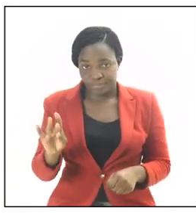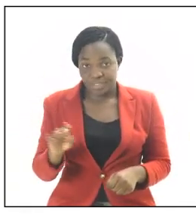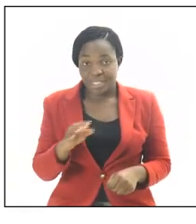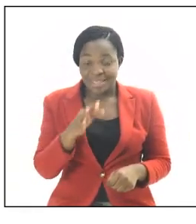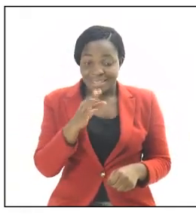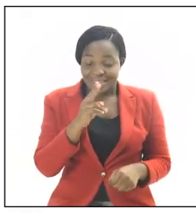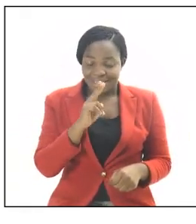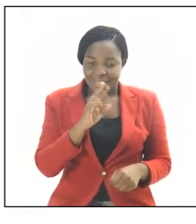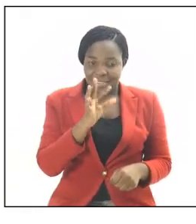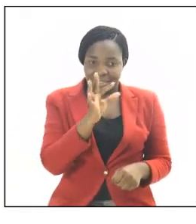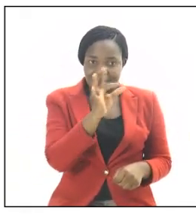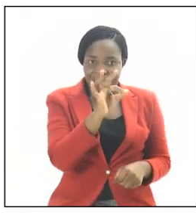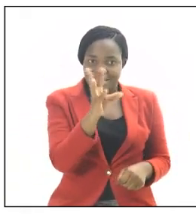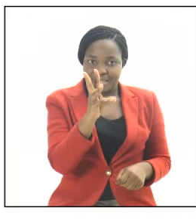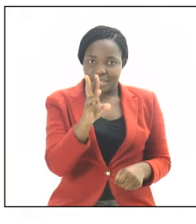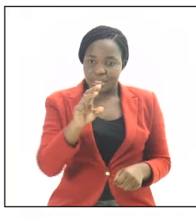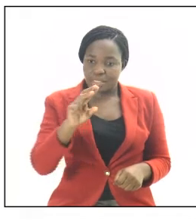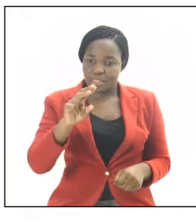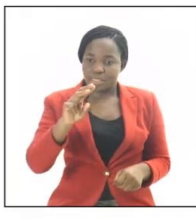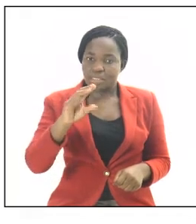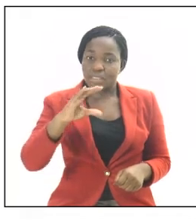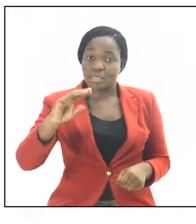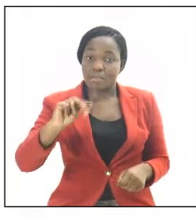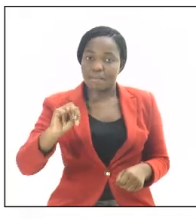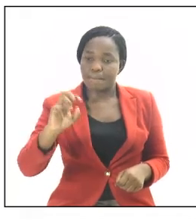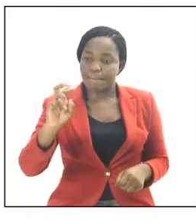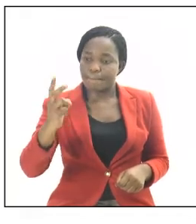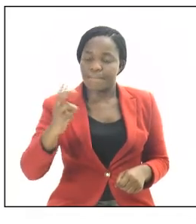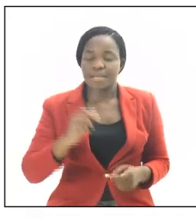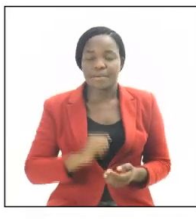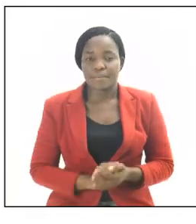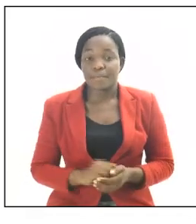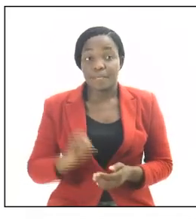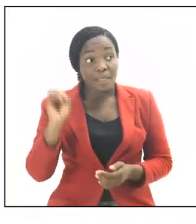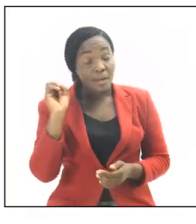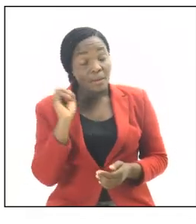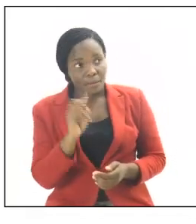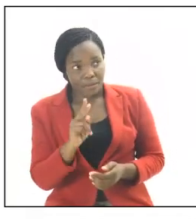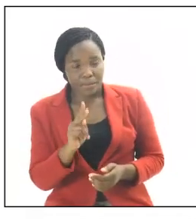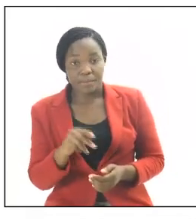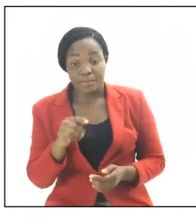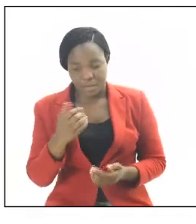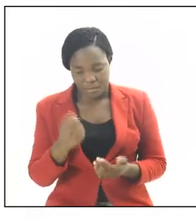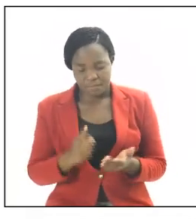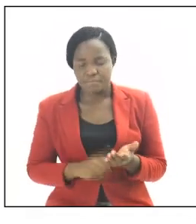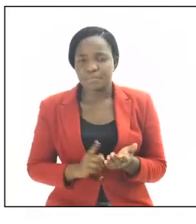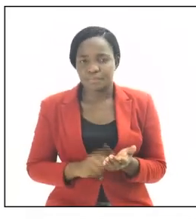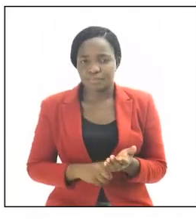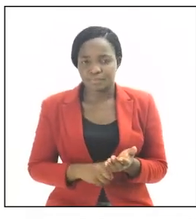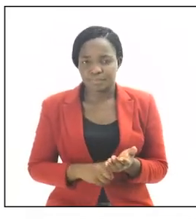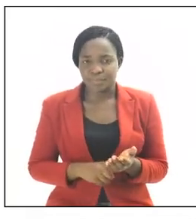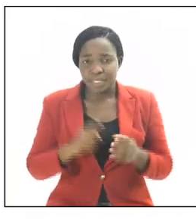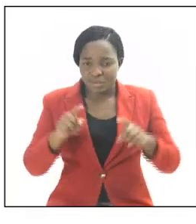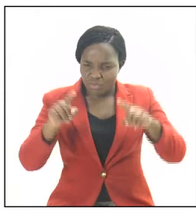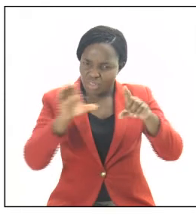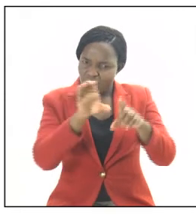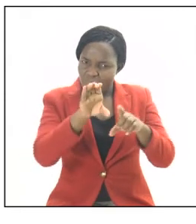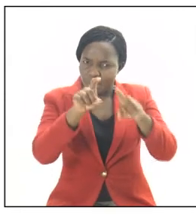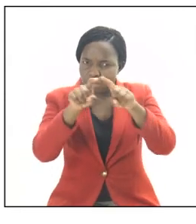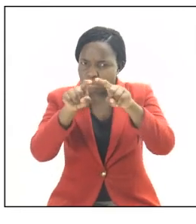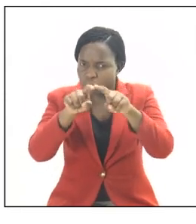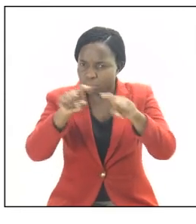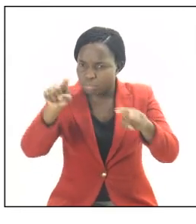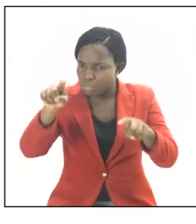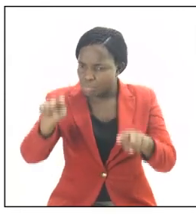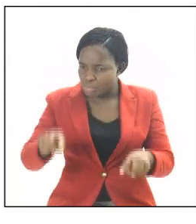96 centimeters squared. Okay, I've got it. Now for the trapezium. Let me just